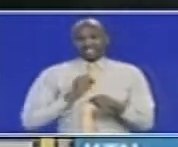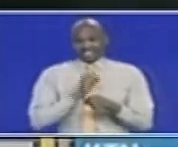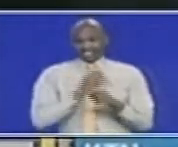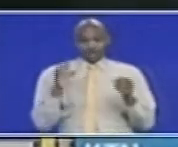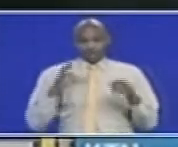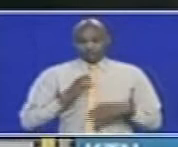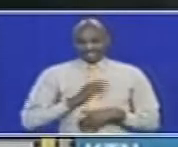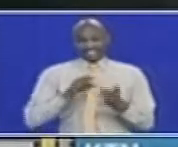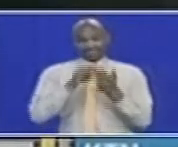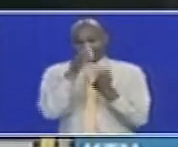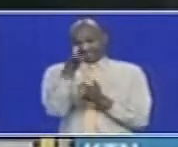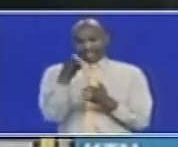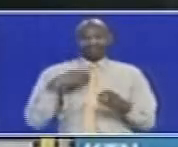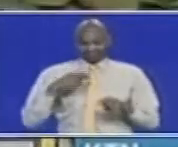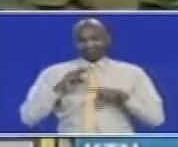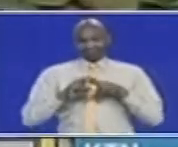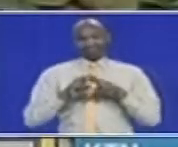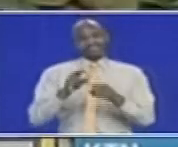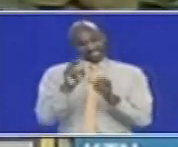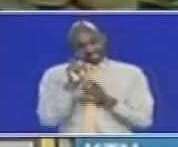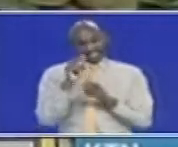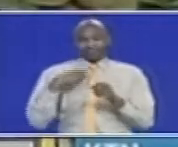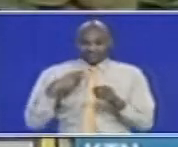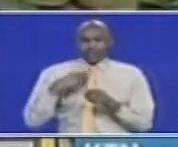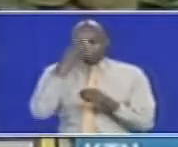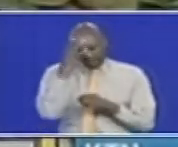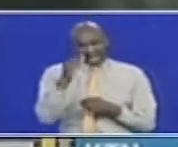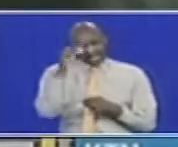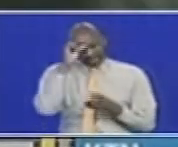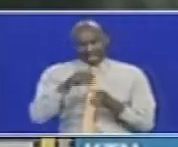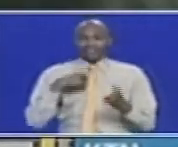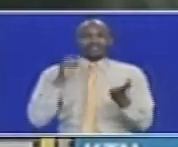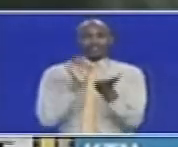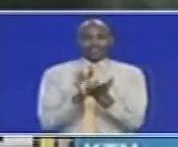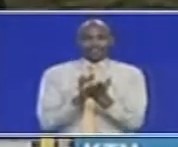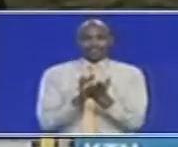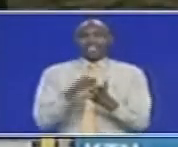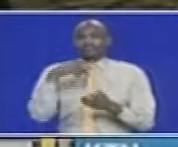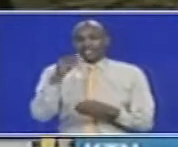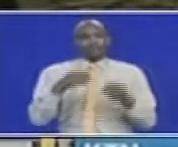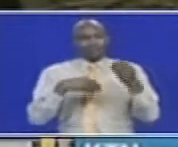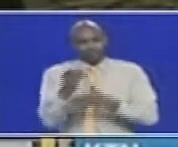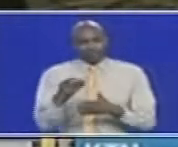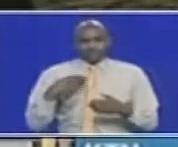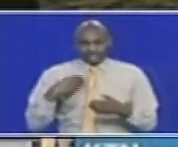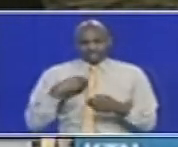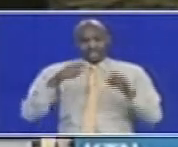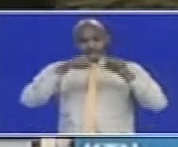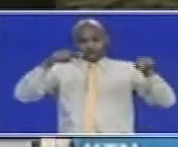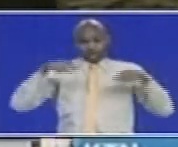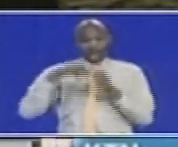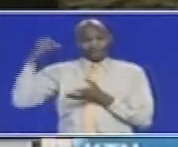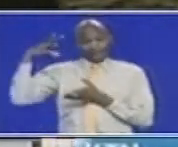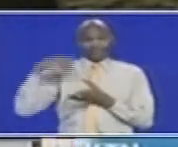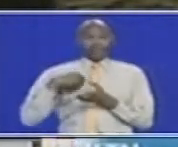as members of his county assembly argued why the governor should be impeached. In procuring solar power for the